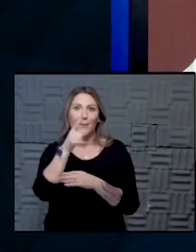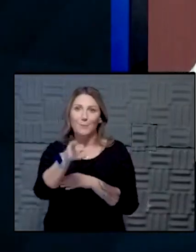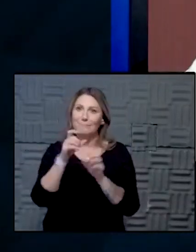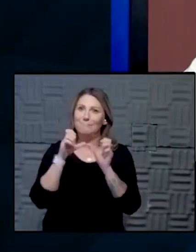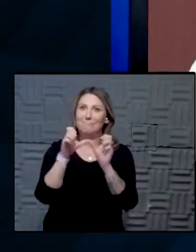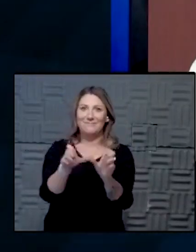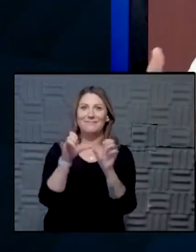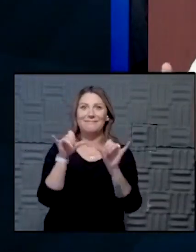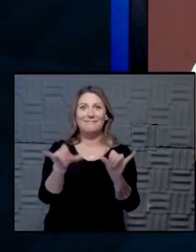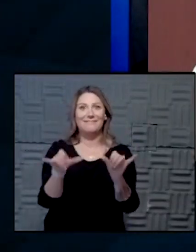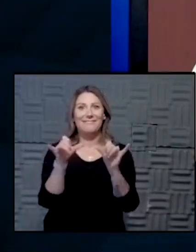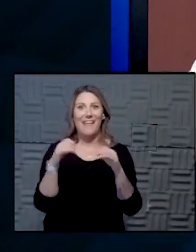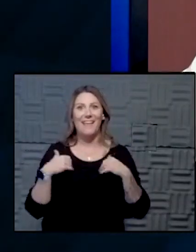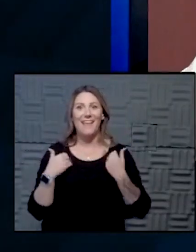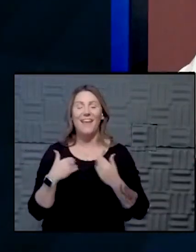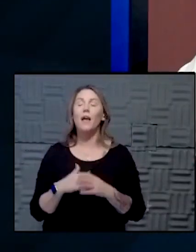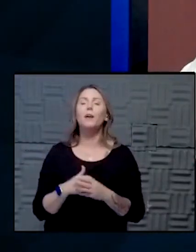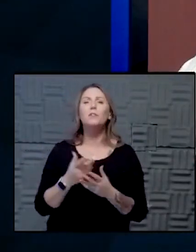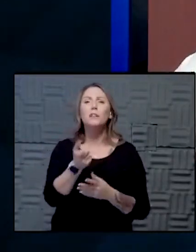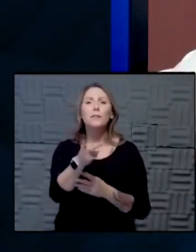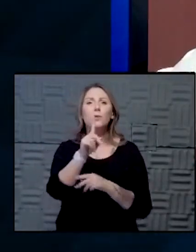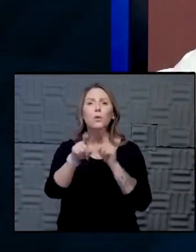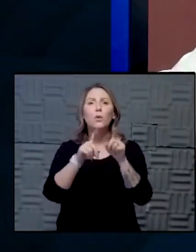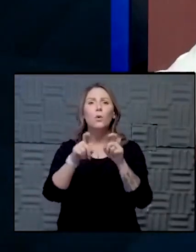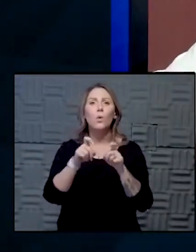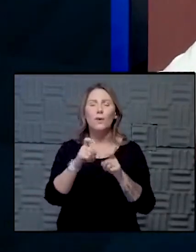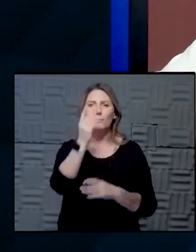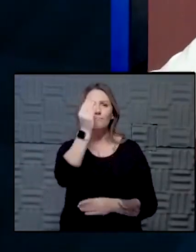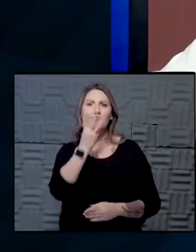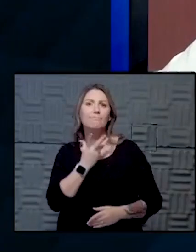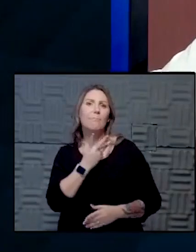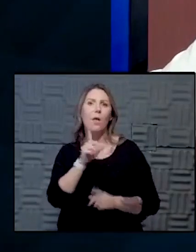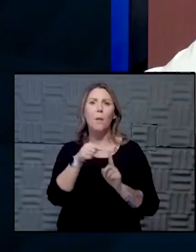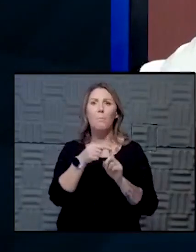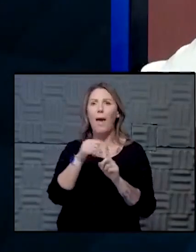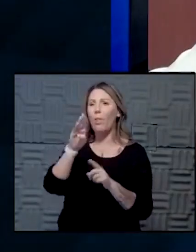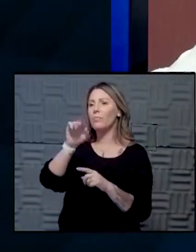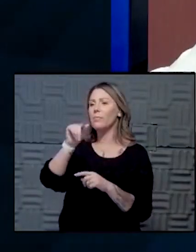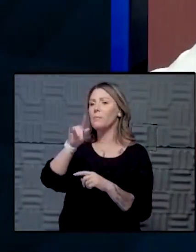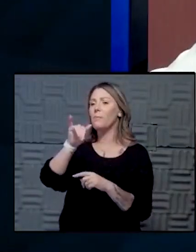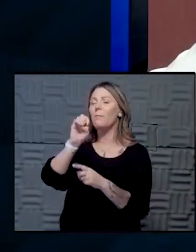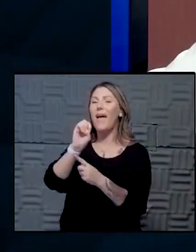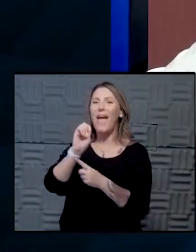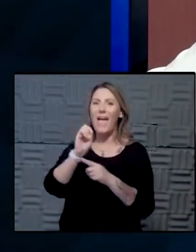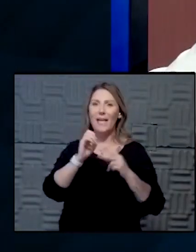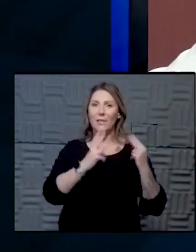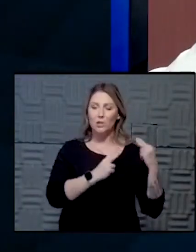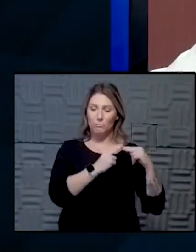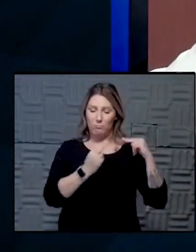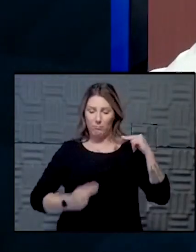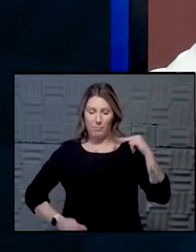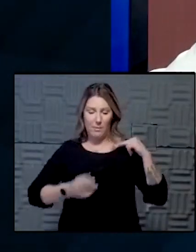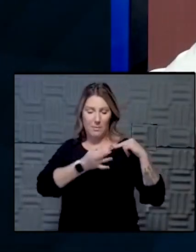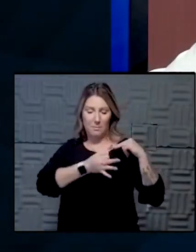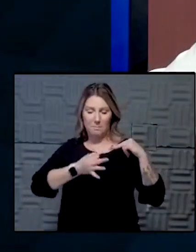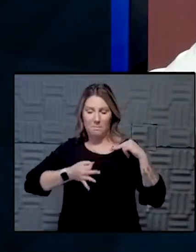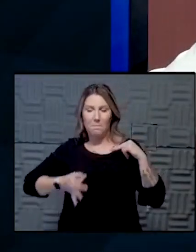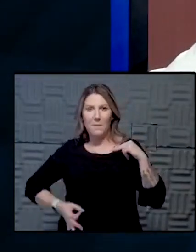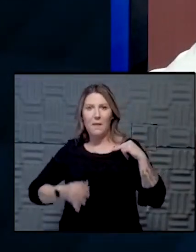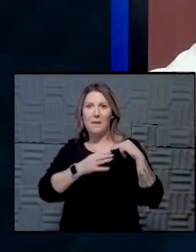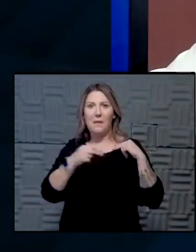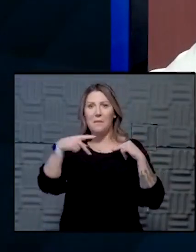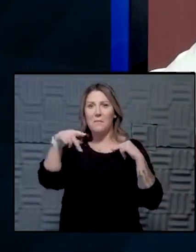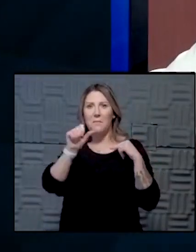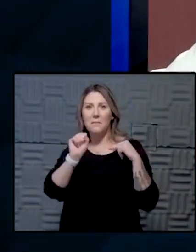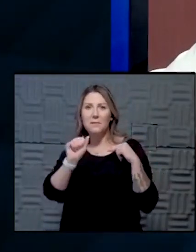I have a couple questions for you. So tell us about the badge these scouts earned and how the public service announcement they helped put together on